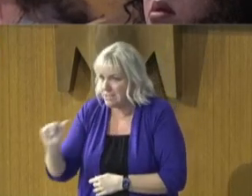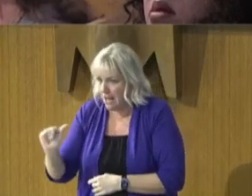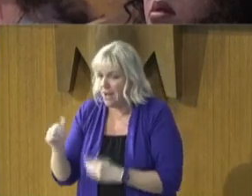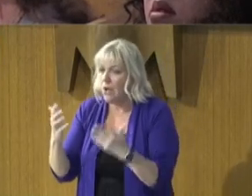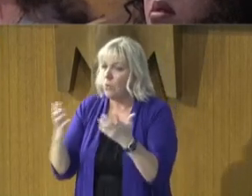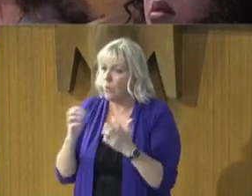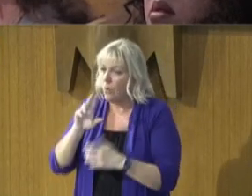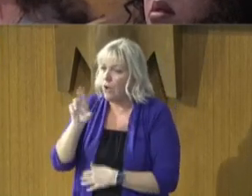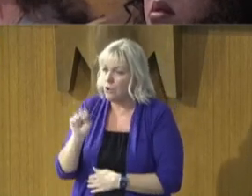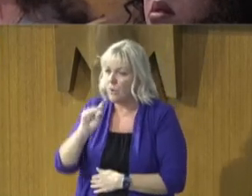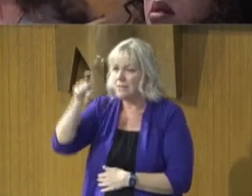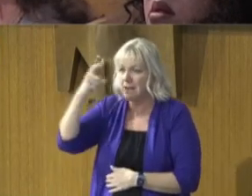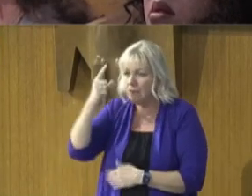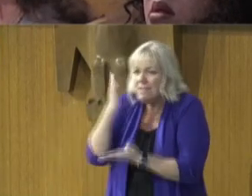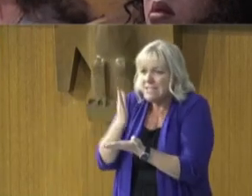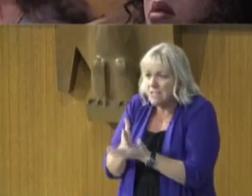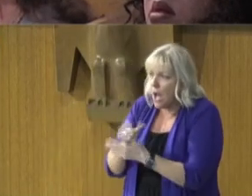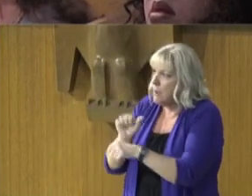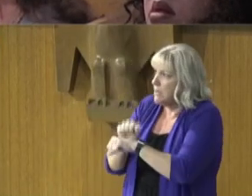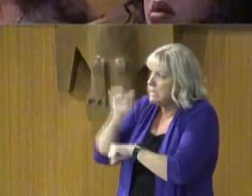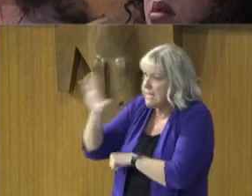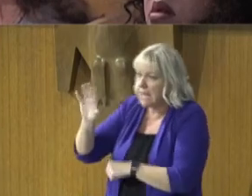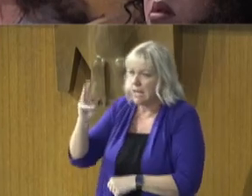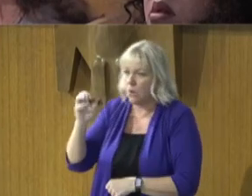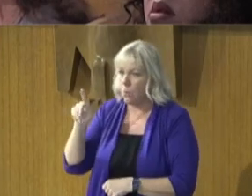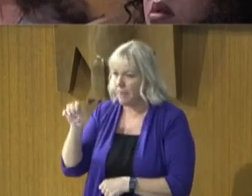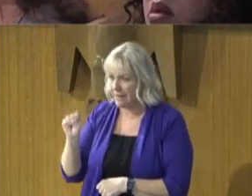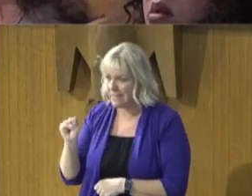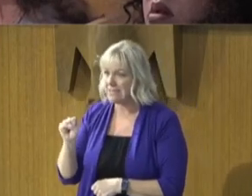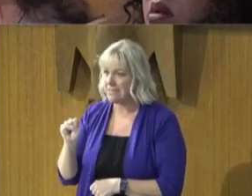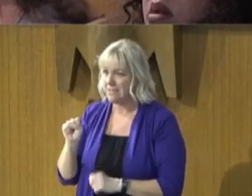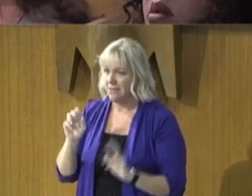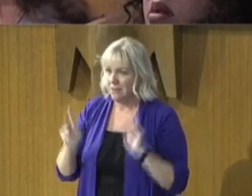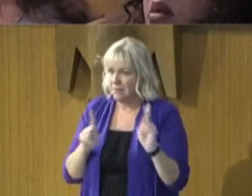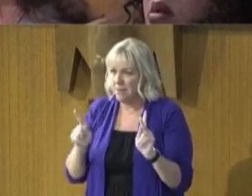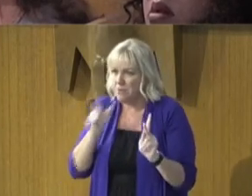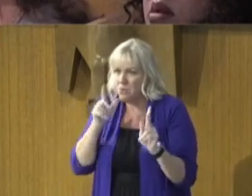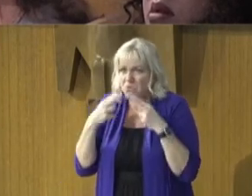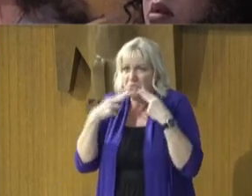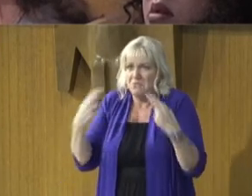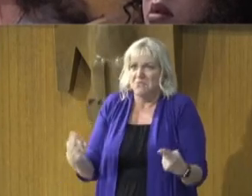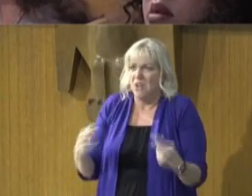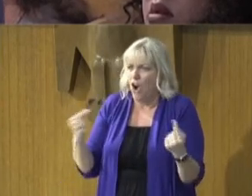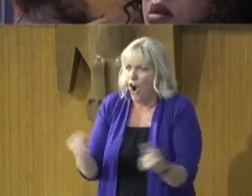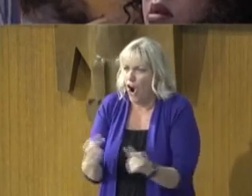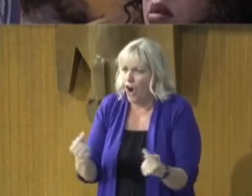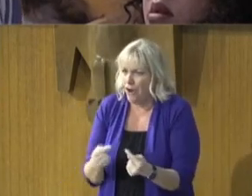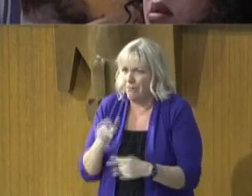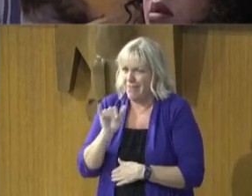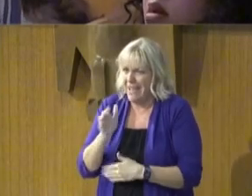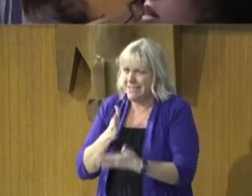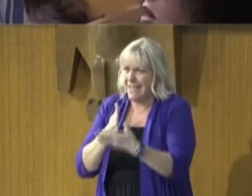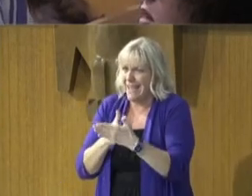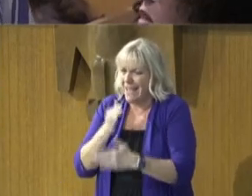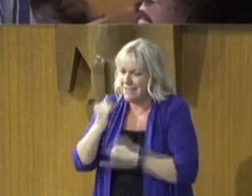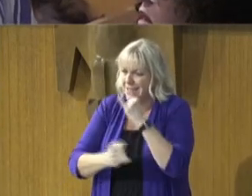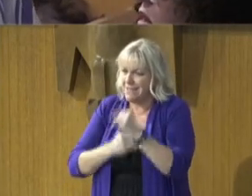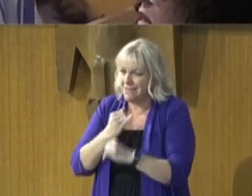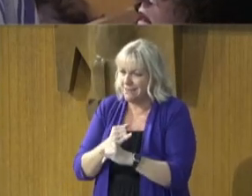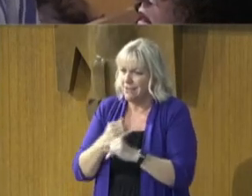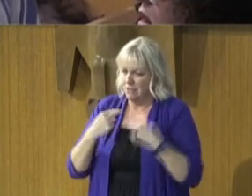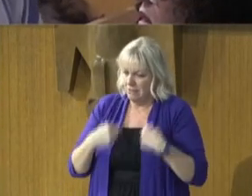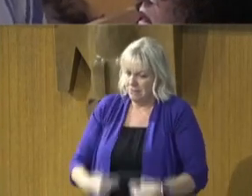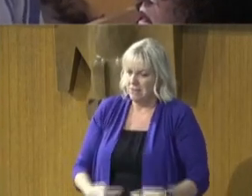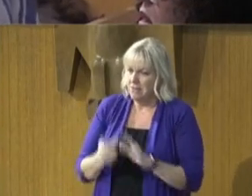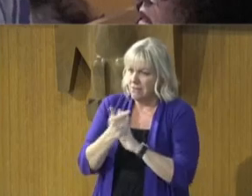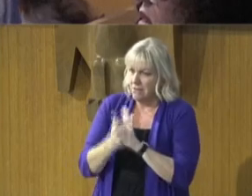sending weapons of war to a situation in which civilians are clearly being harmed. That goes against international humanitarian law